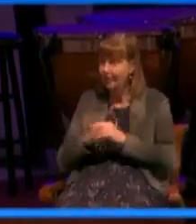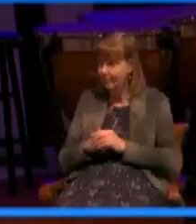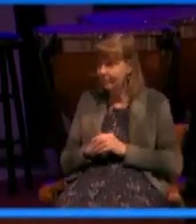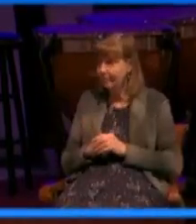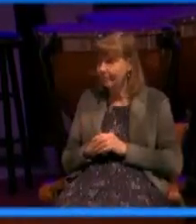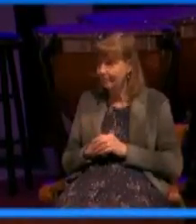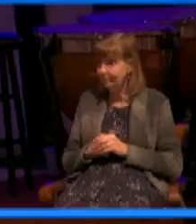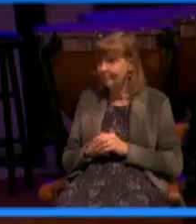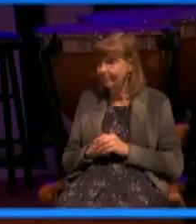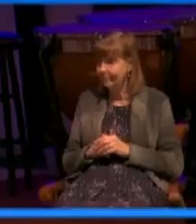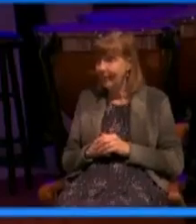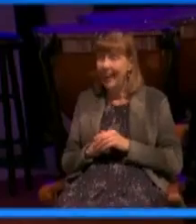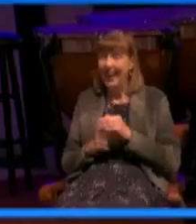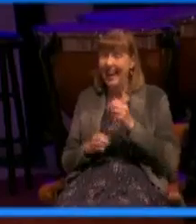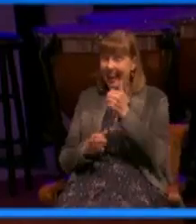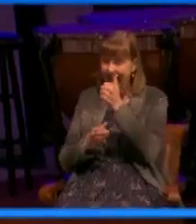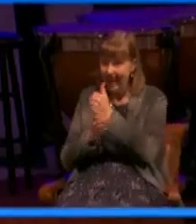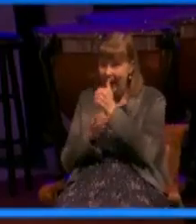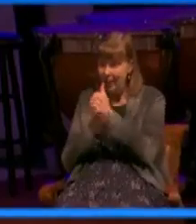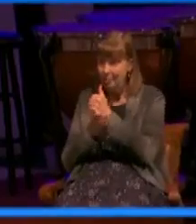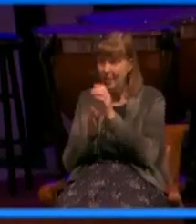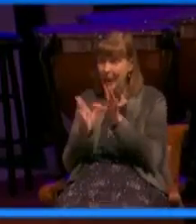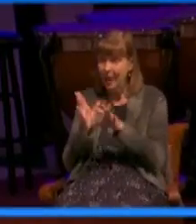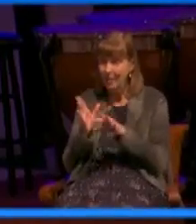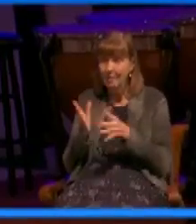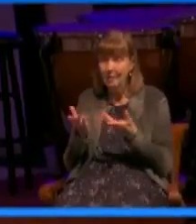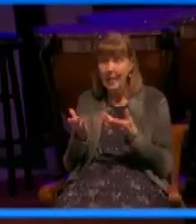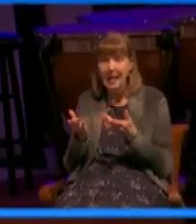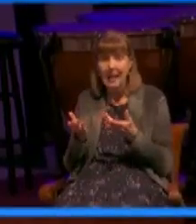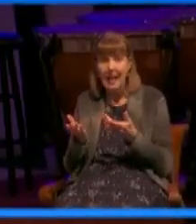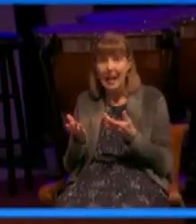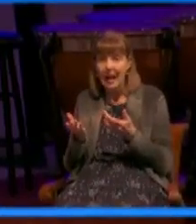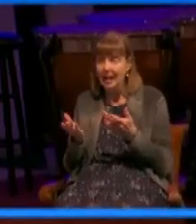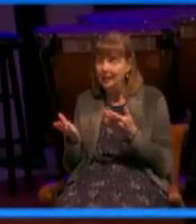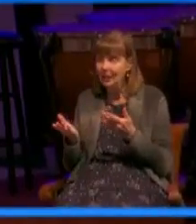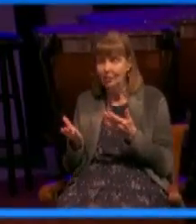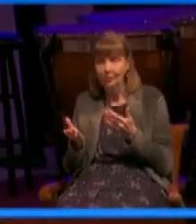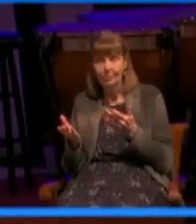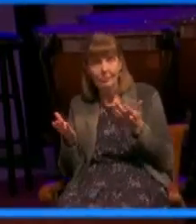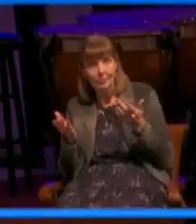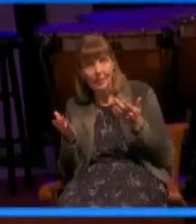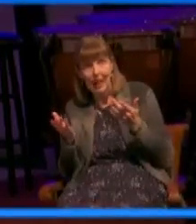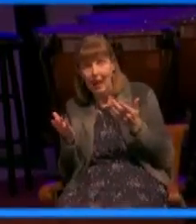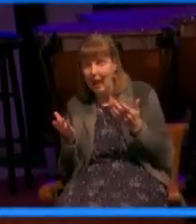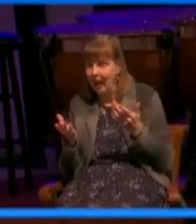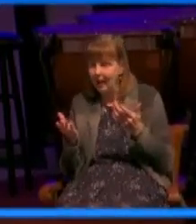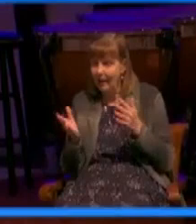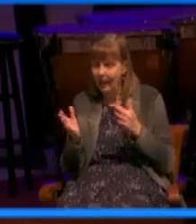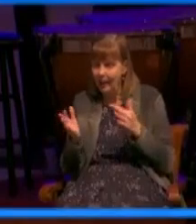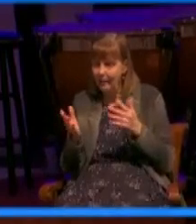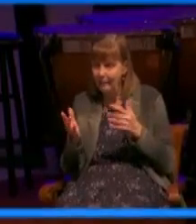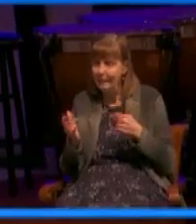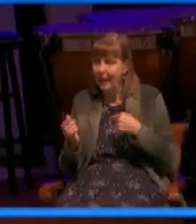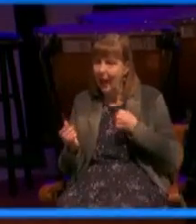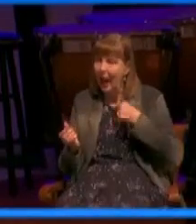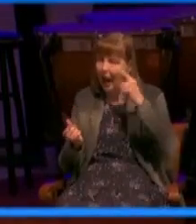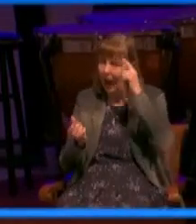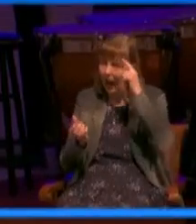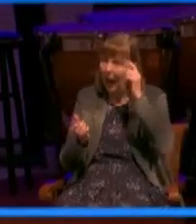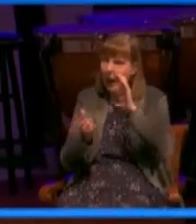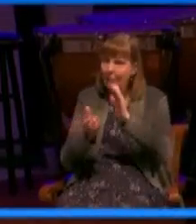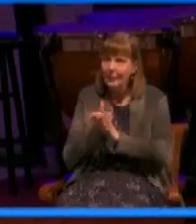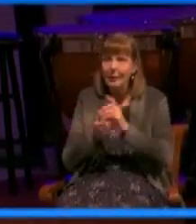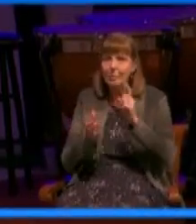fell on his face and God said to him, I believe that one who comes to the worship of God when we hear his promises. And when you